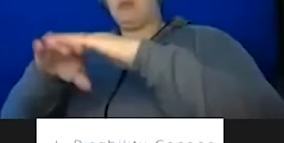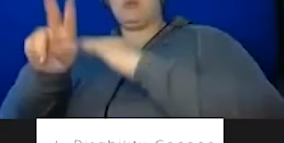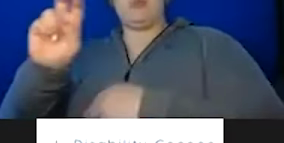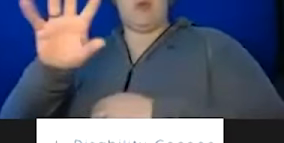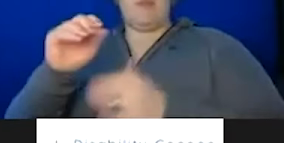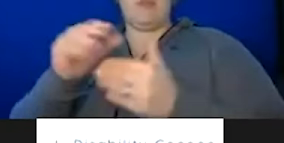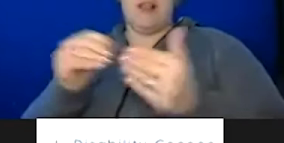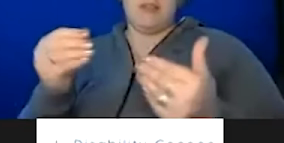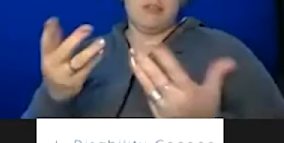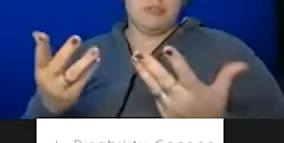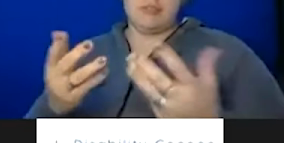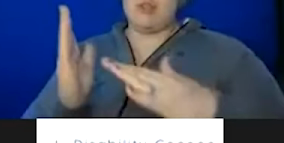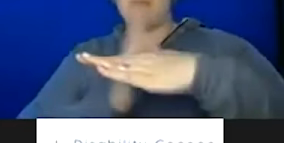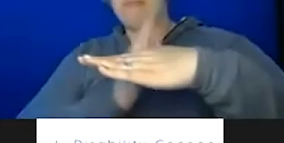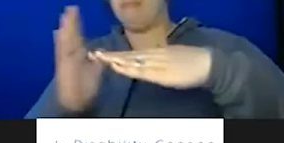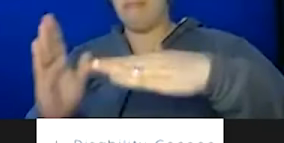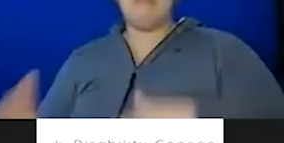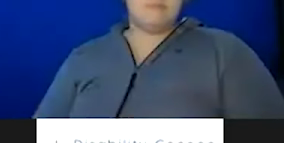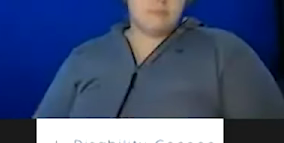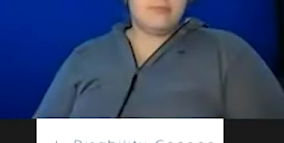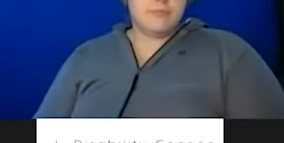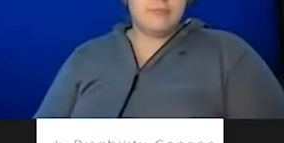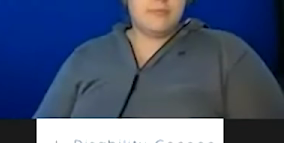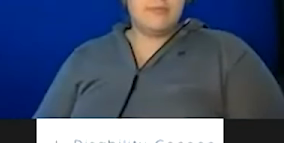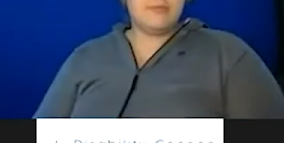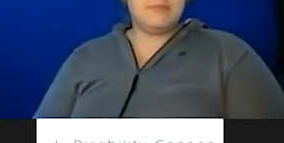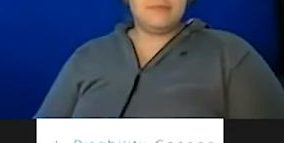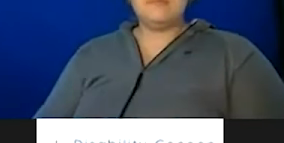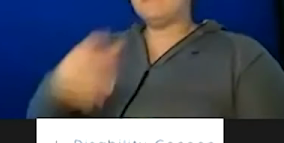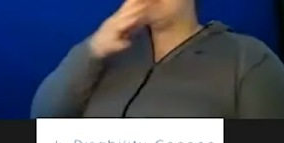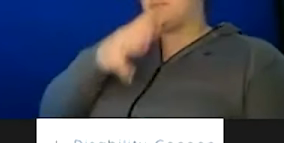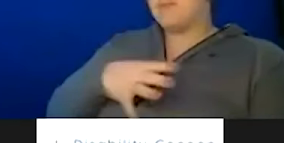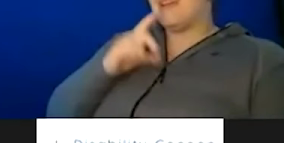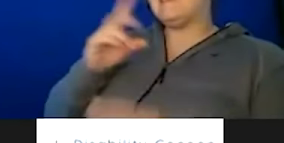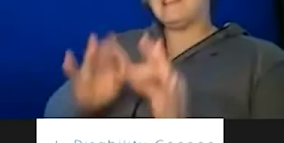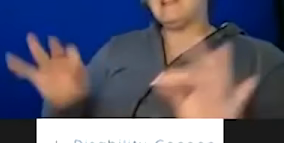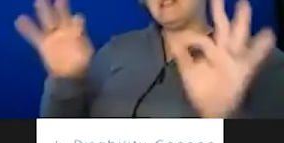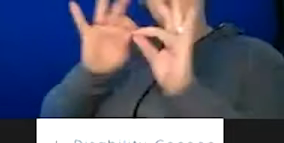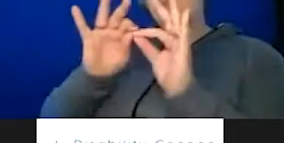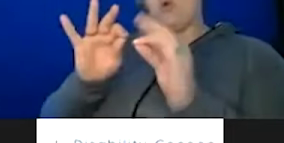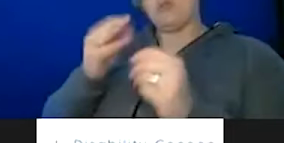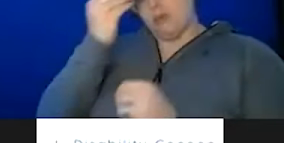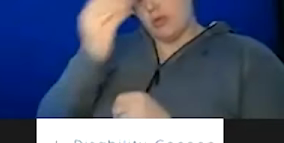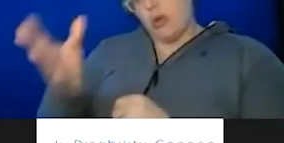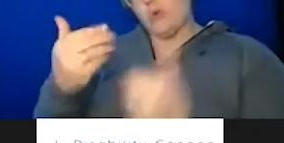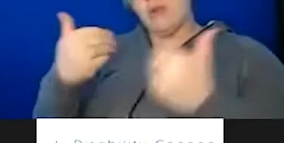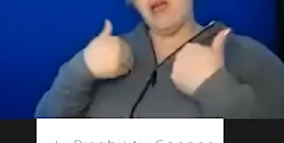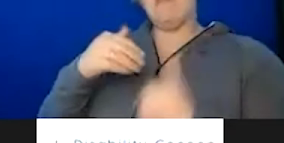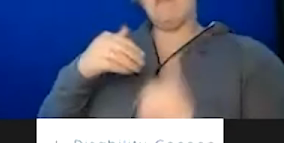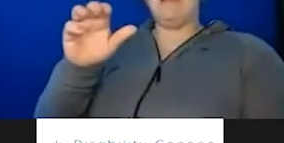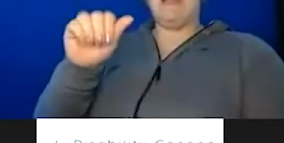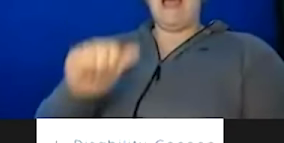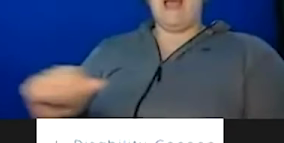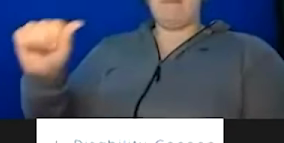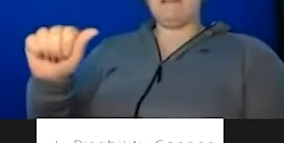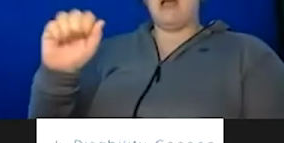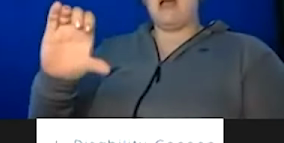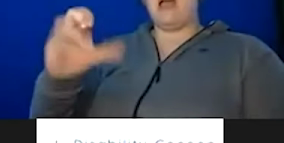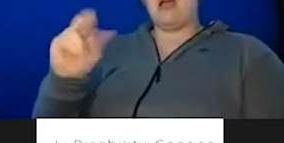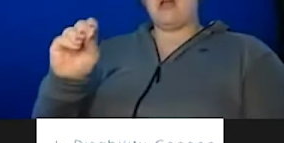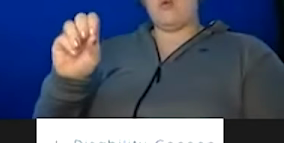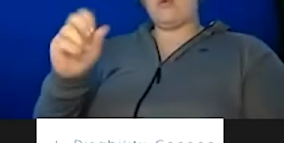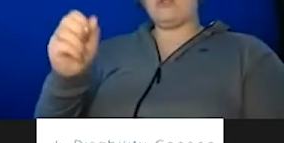So, yeah. Yeah, and I think it's important to note that today we've got an Amazon Echo Show. And the